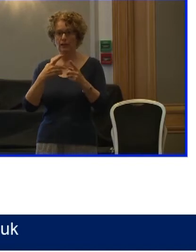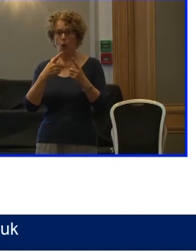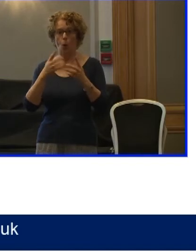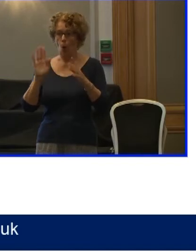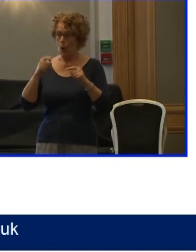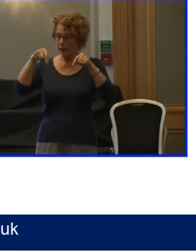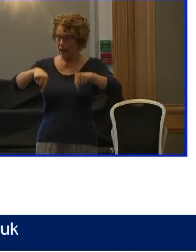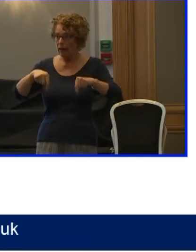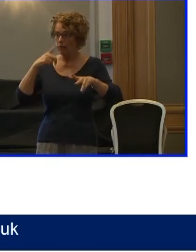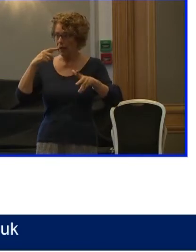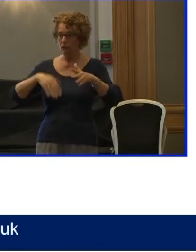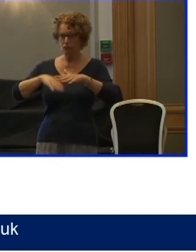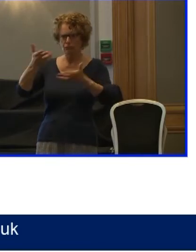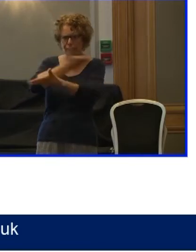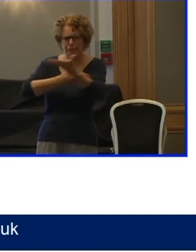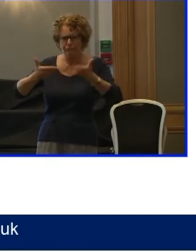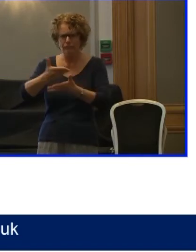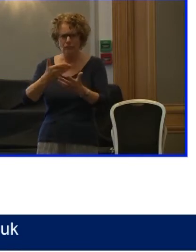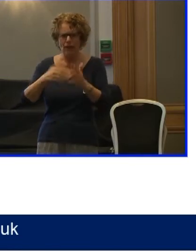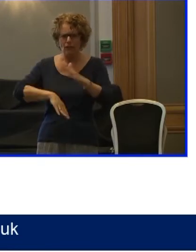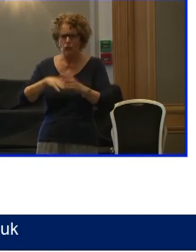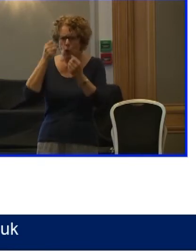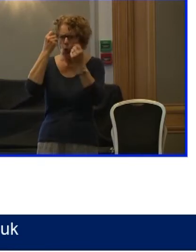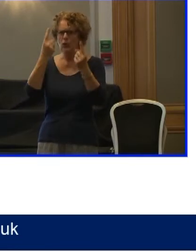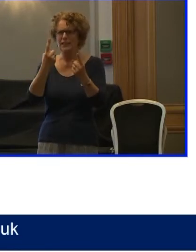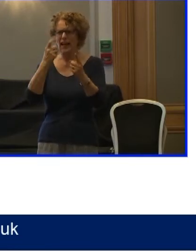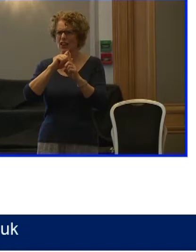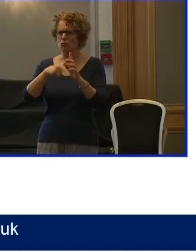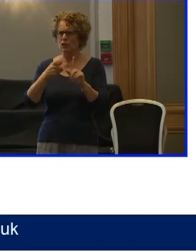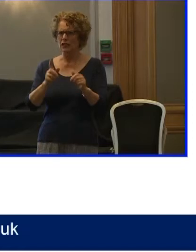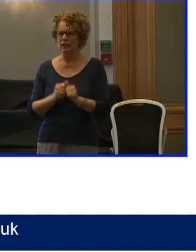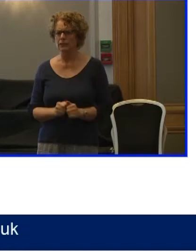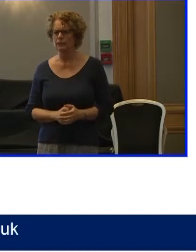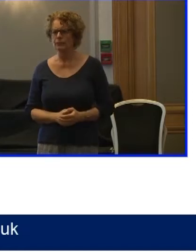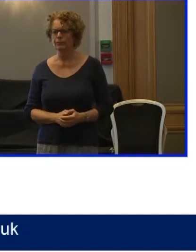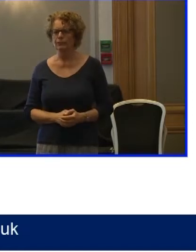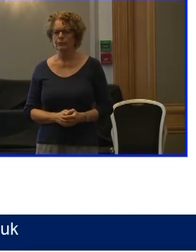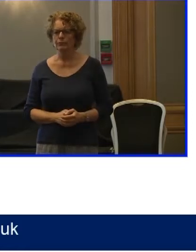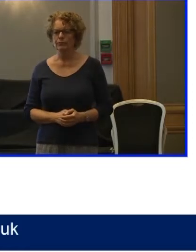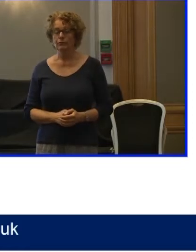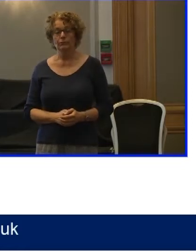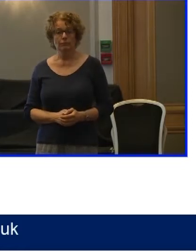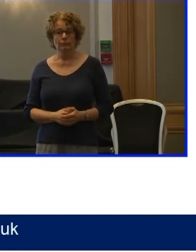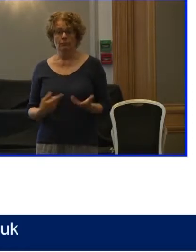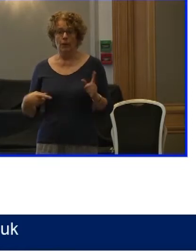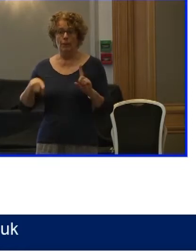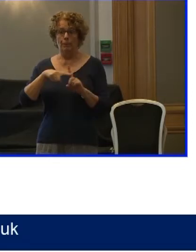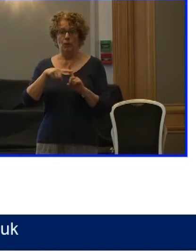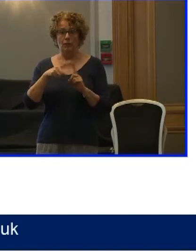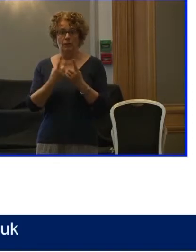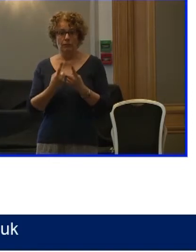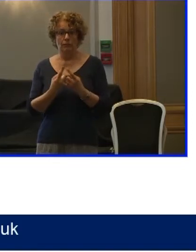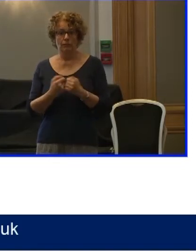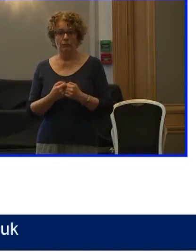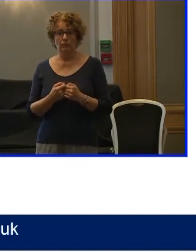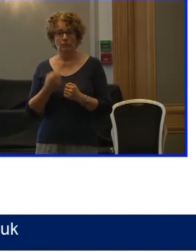full discussion and really get under the skin of what that project achieves for our community. On a positive note, and when I